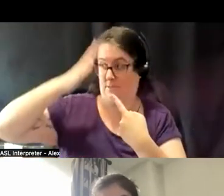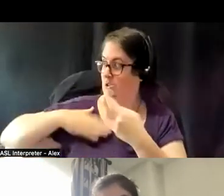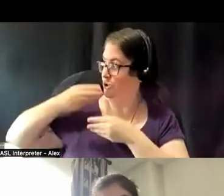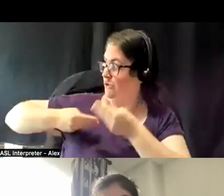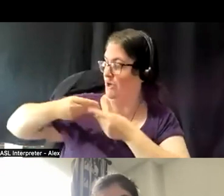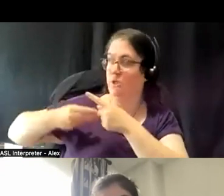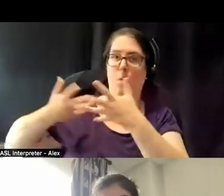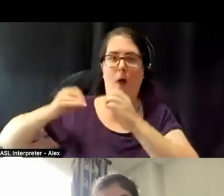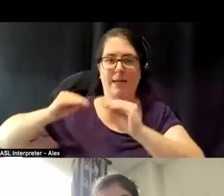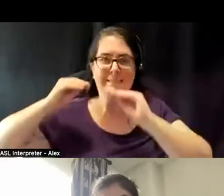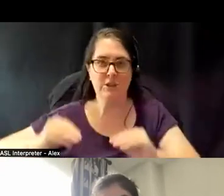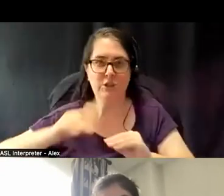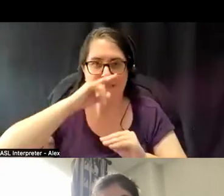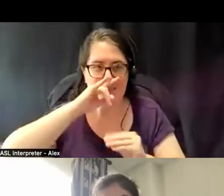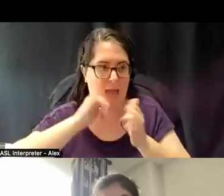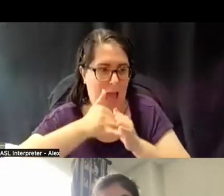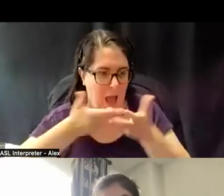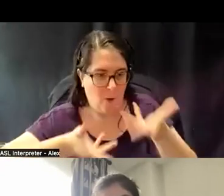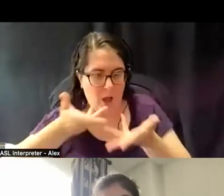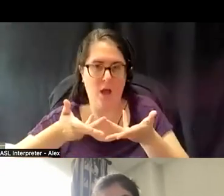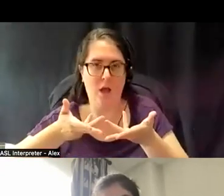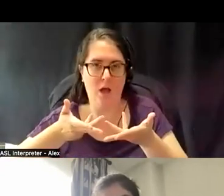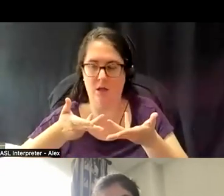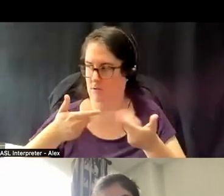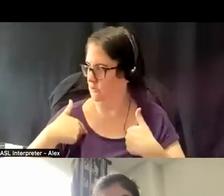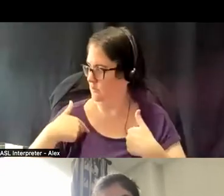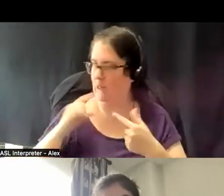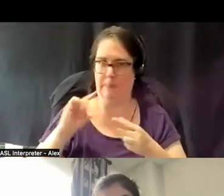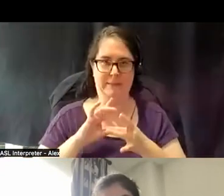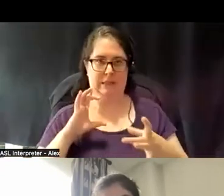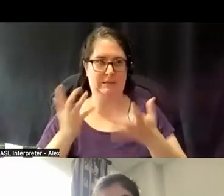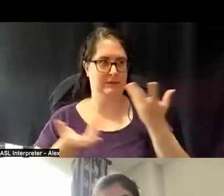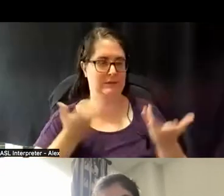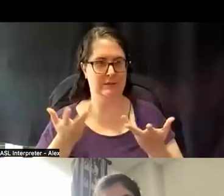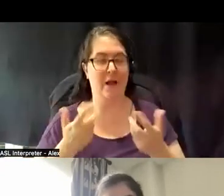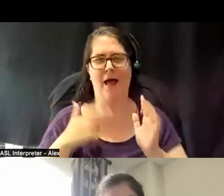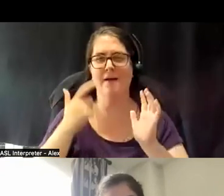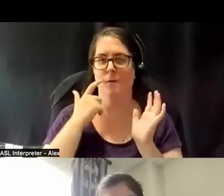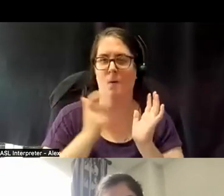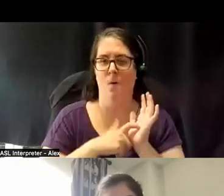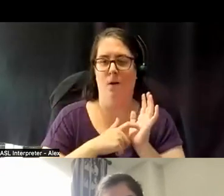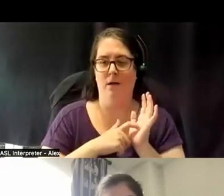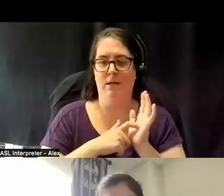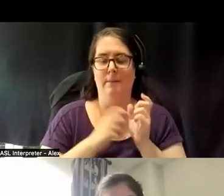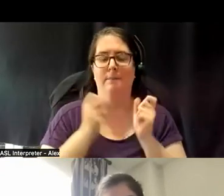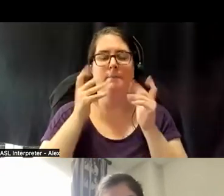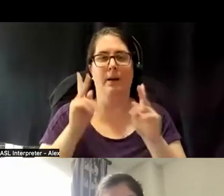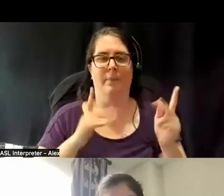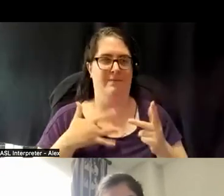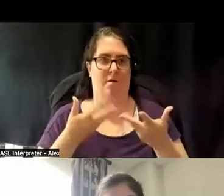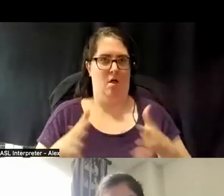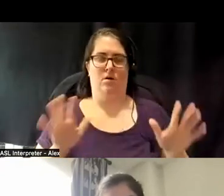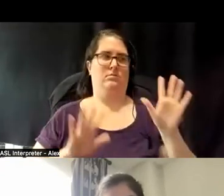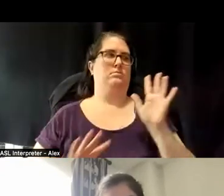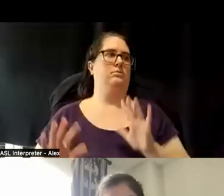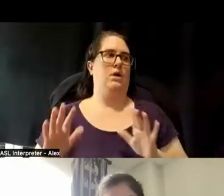to teach their children these skills. What I notice is that a lot of people feel lost.